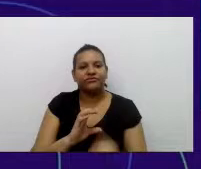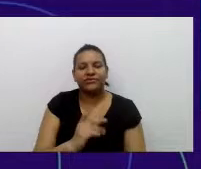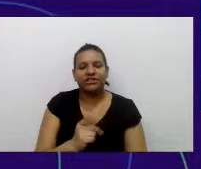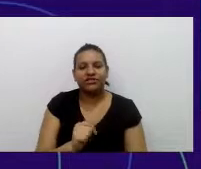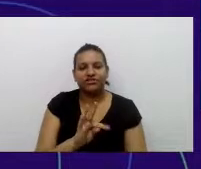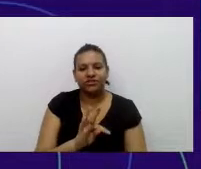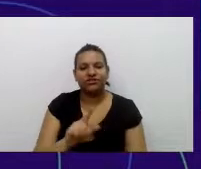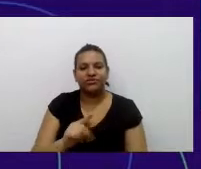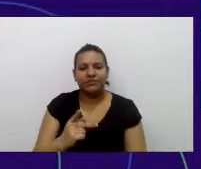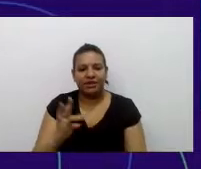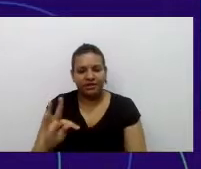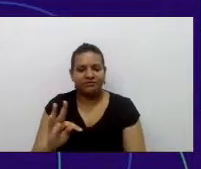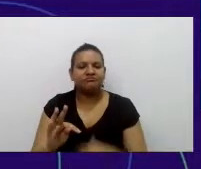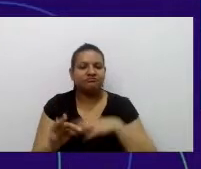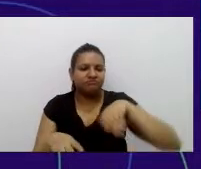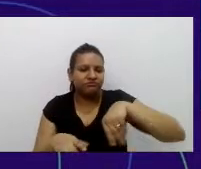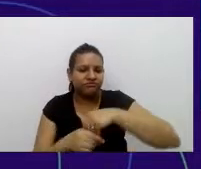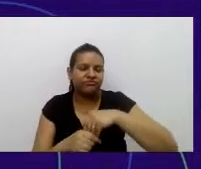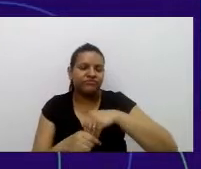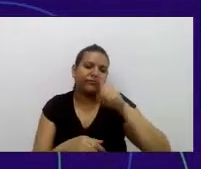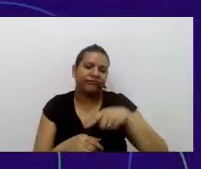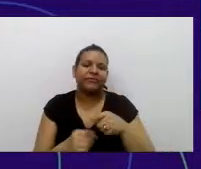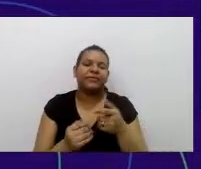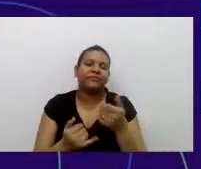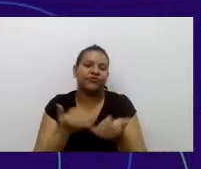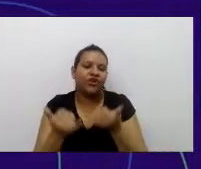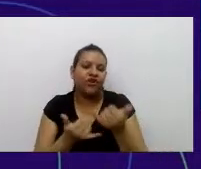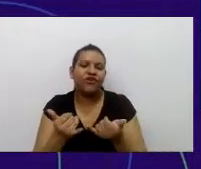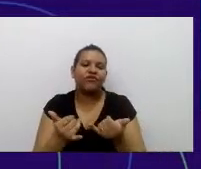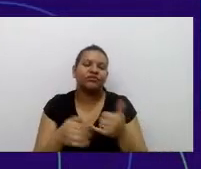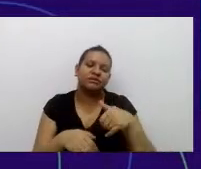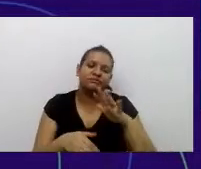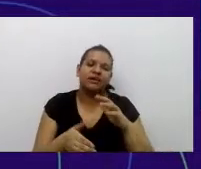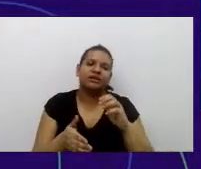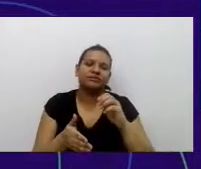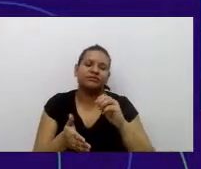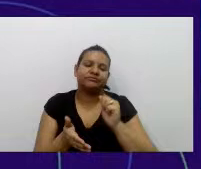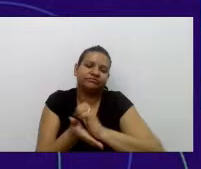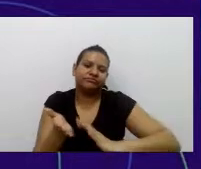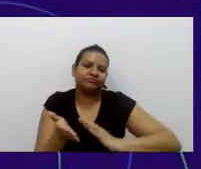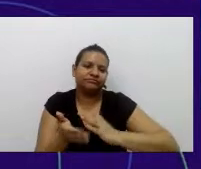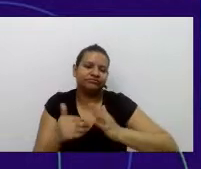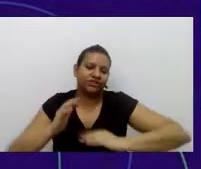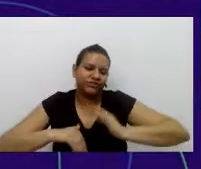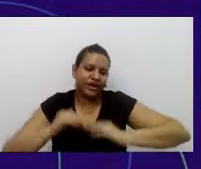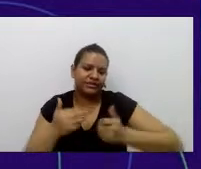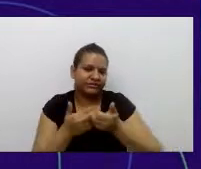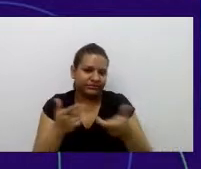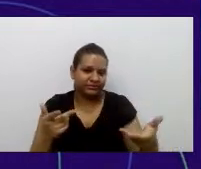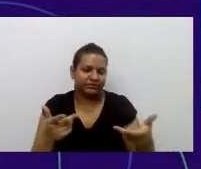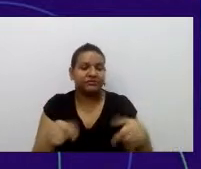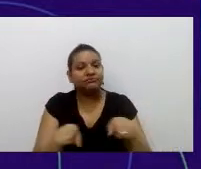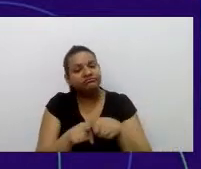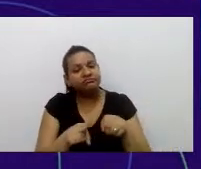more interactive, and also some assessment criteria, right?